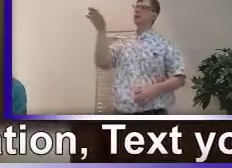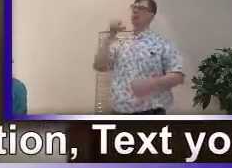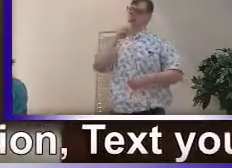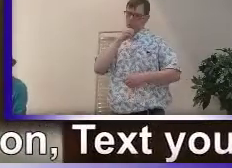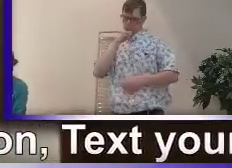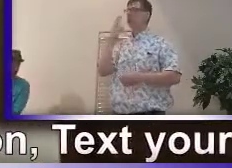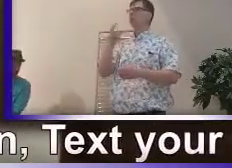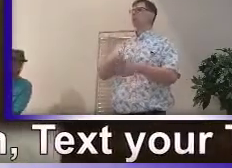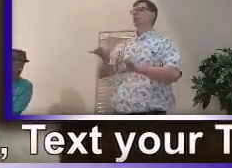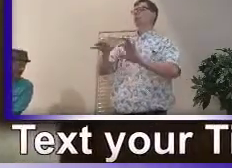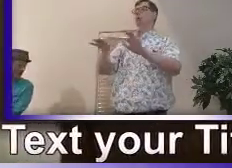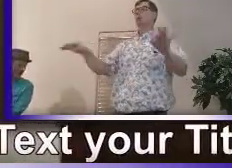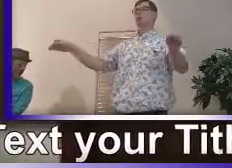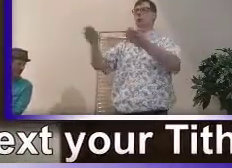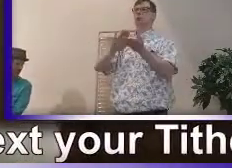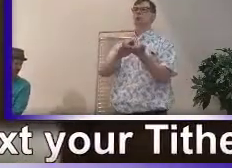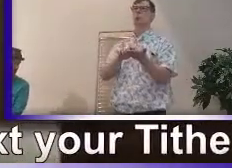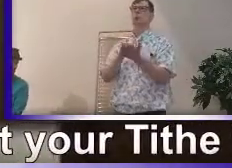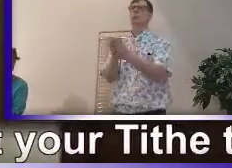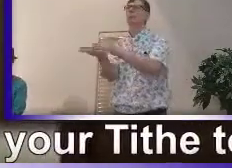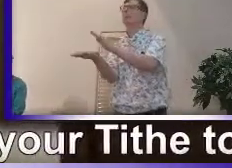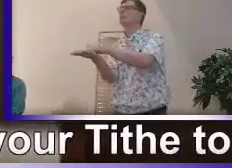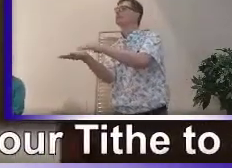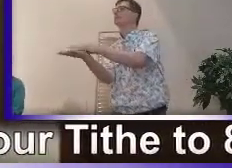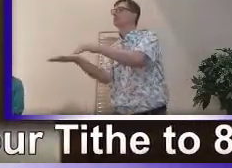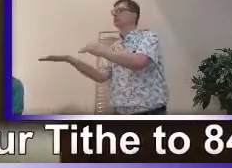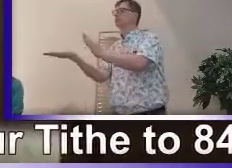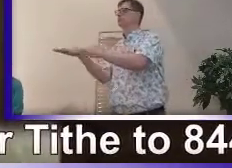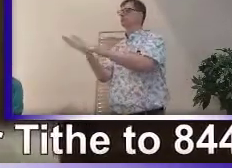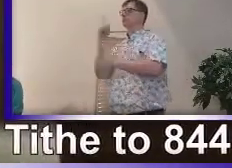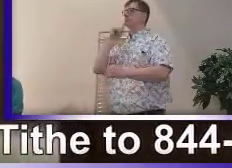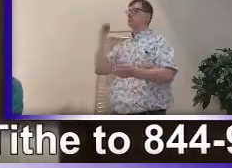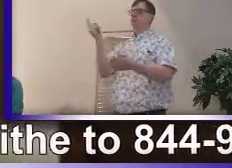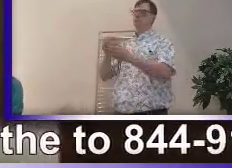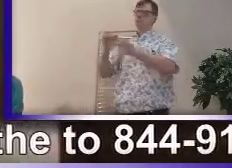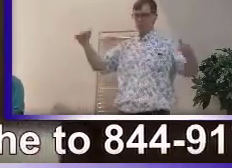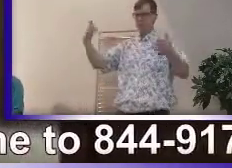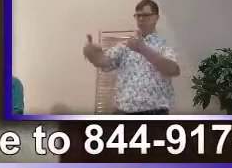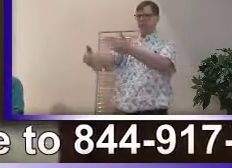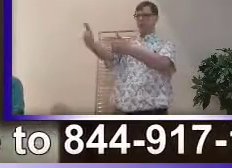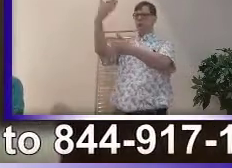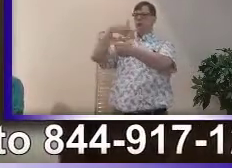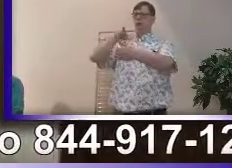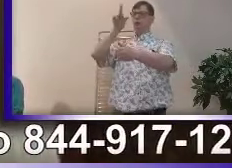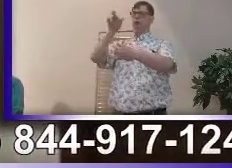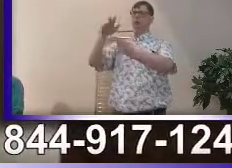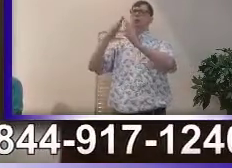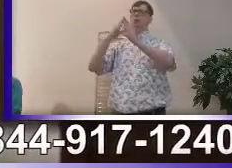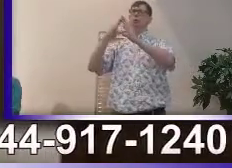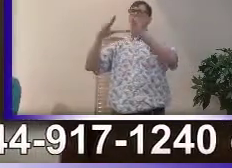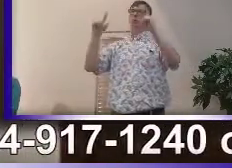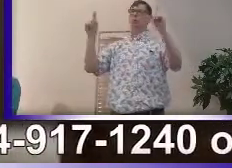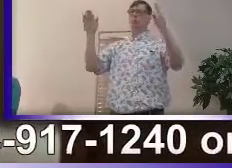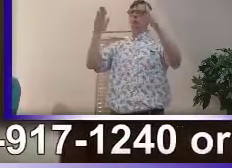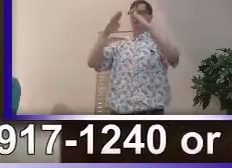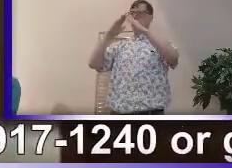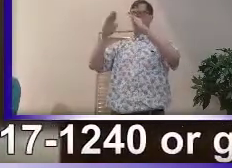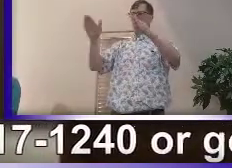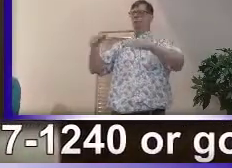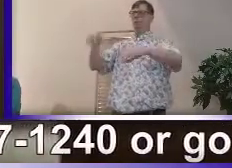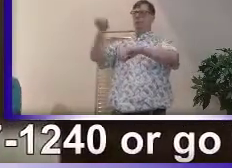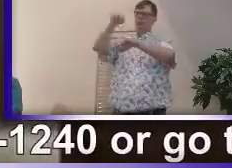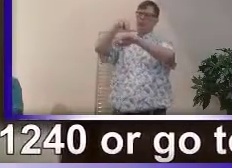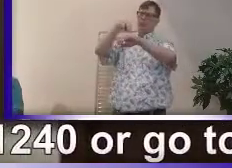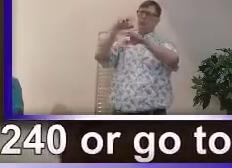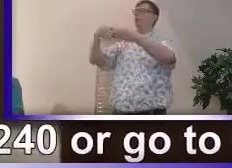home. It is who you hang out with after service. And so I ask you to consider that if this is